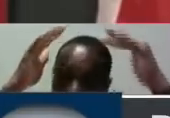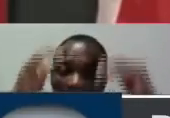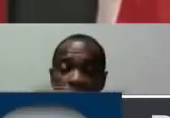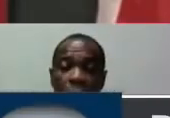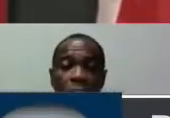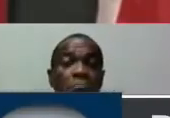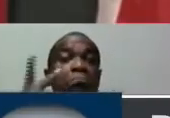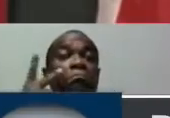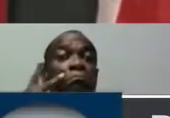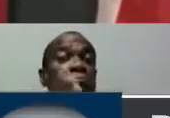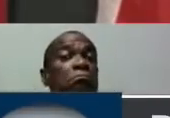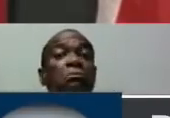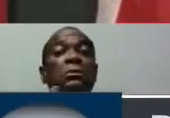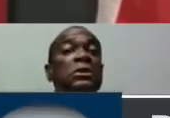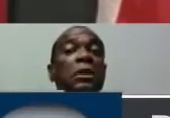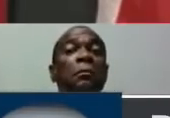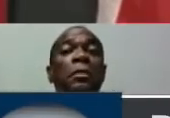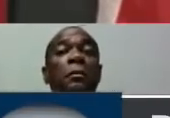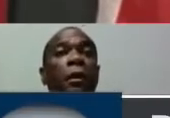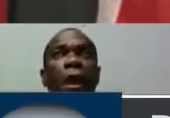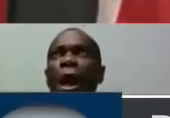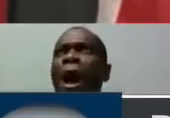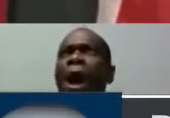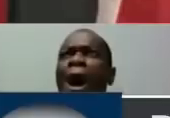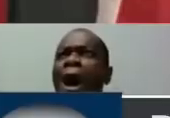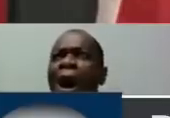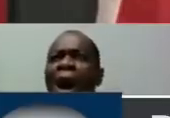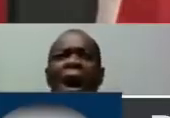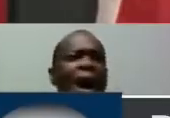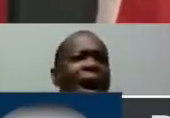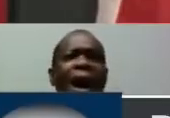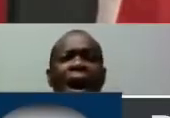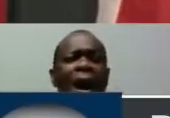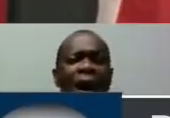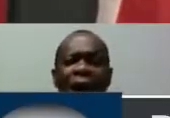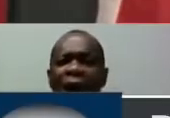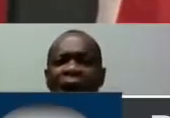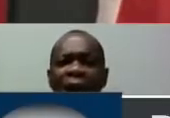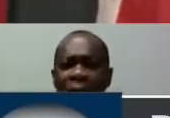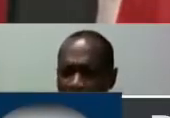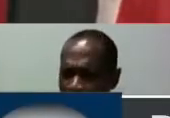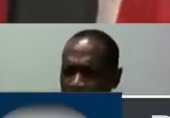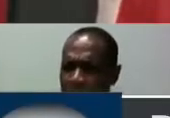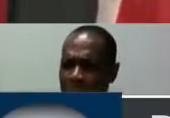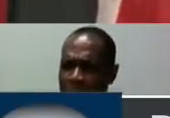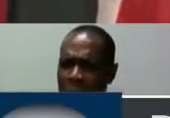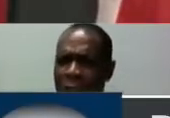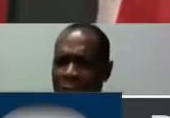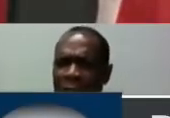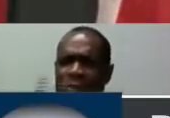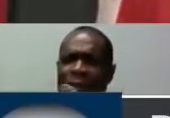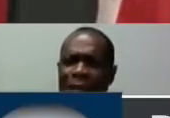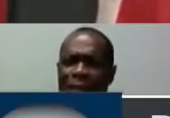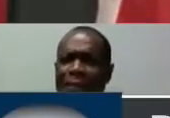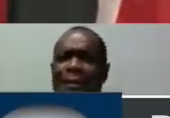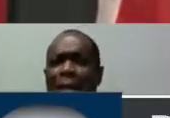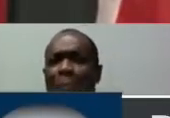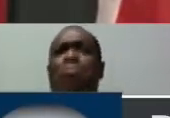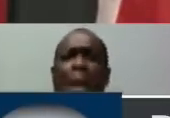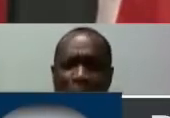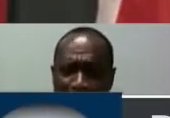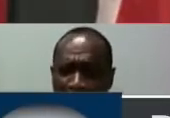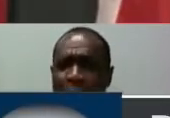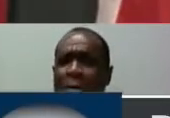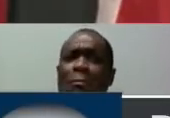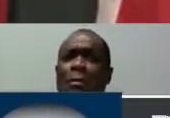to gloat over the fact and telling the country that our parallel healthcare system has collapsed. The system